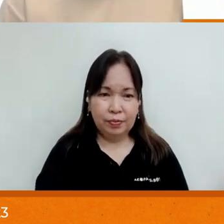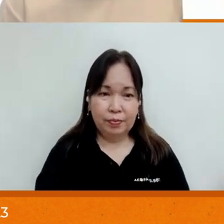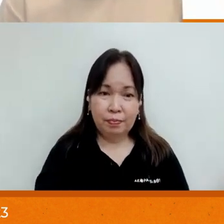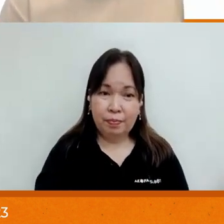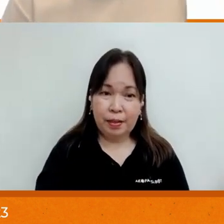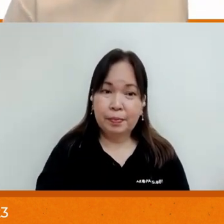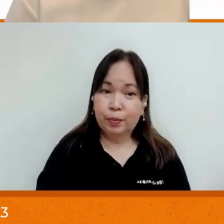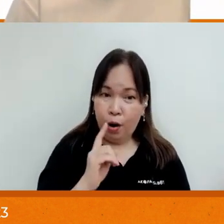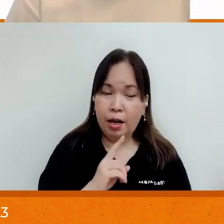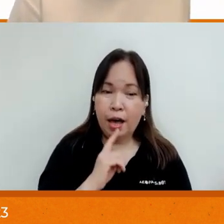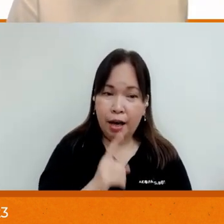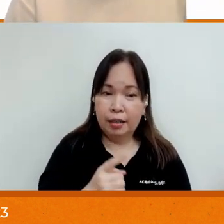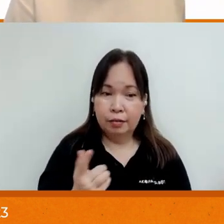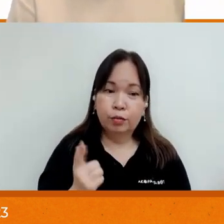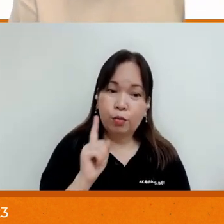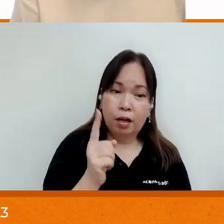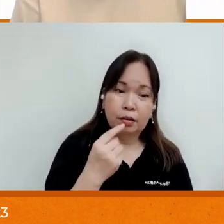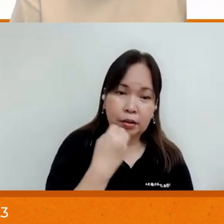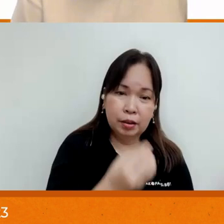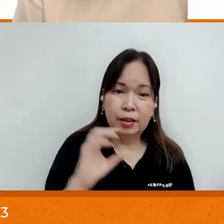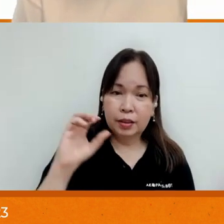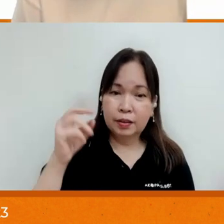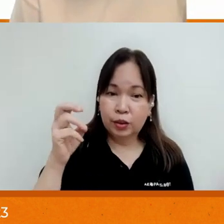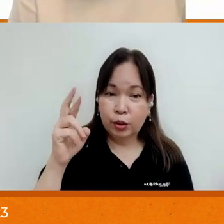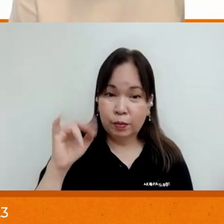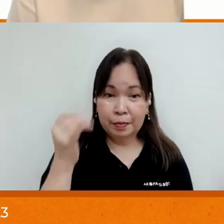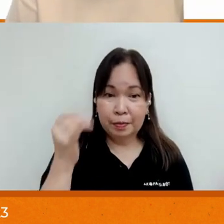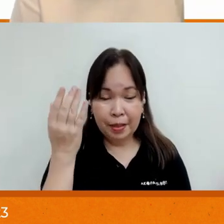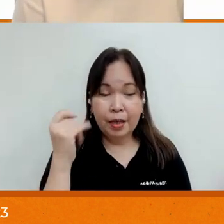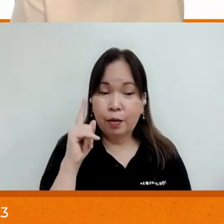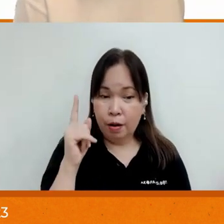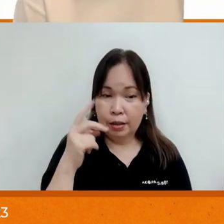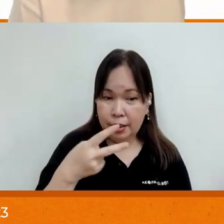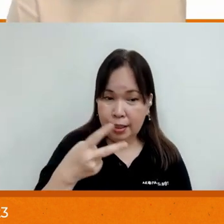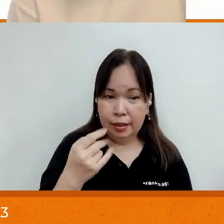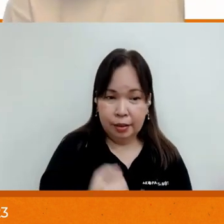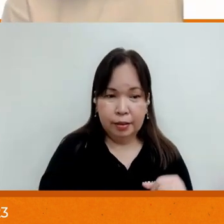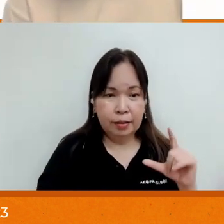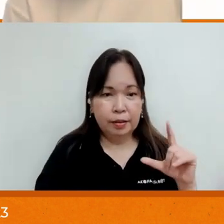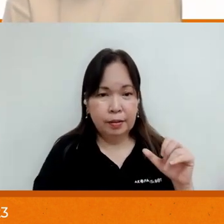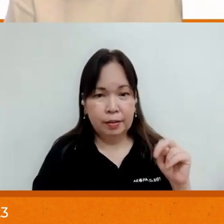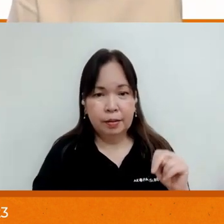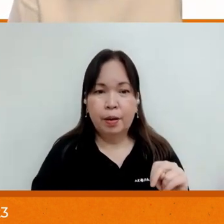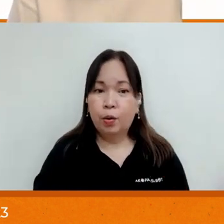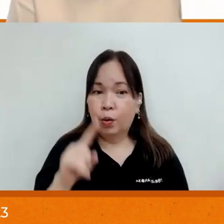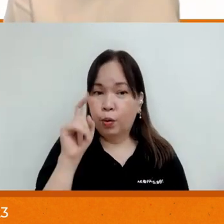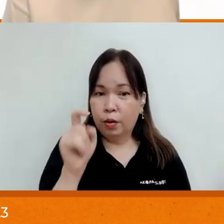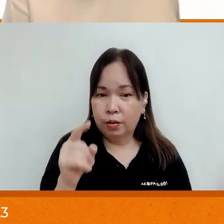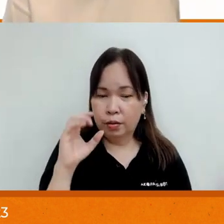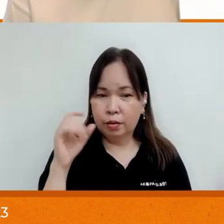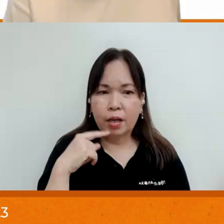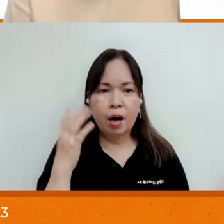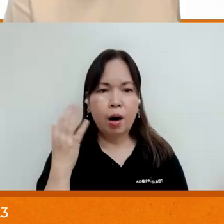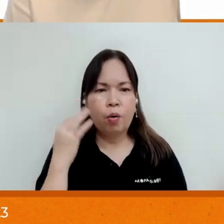one question to Cherry and one last question to Malin. Cherry, my question for you is, how long do